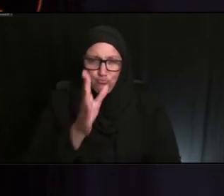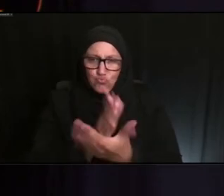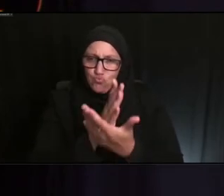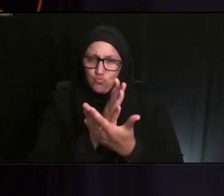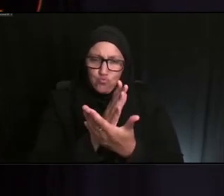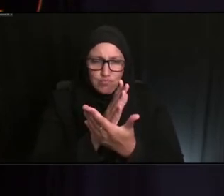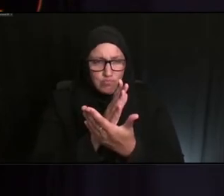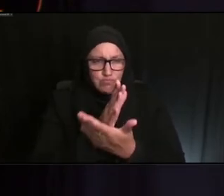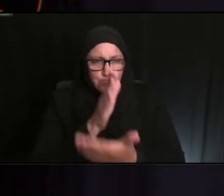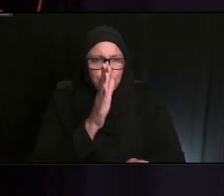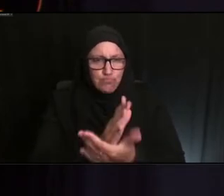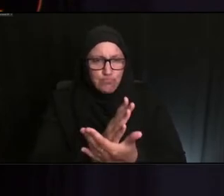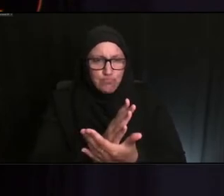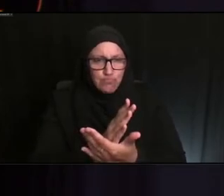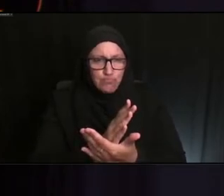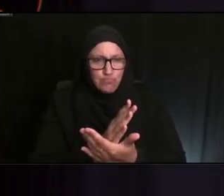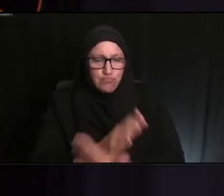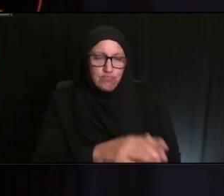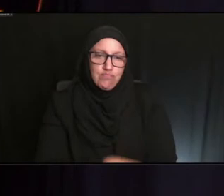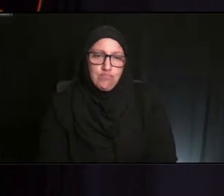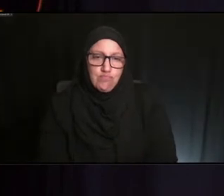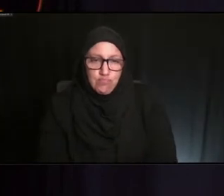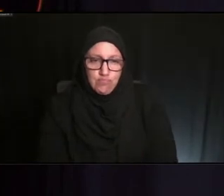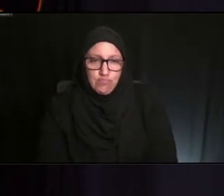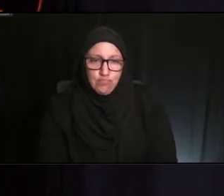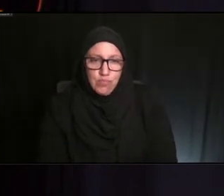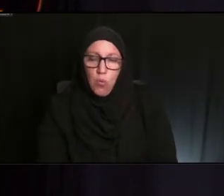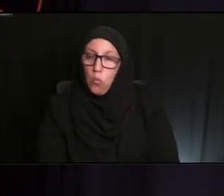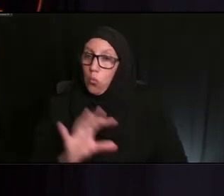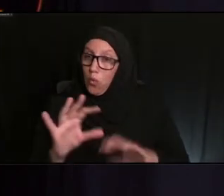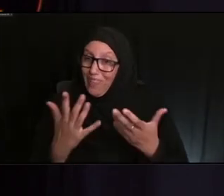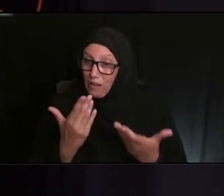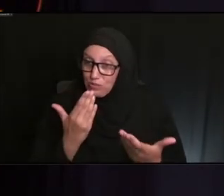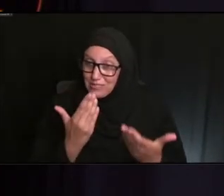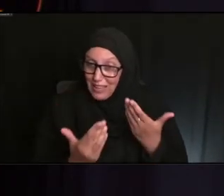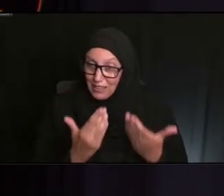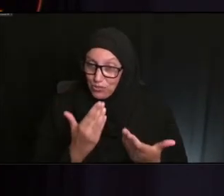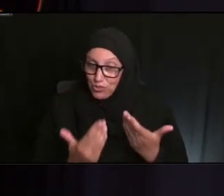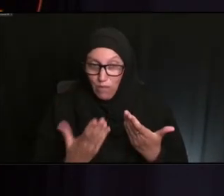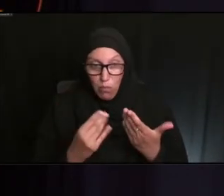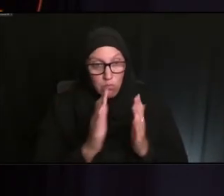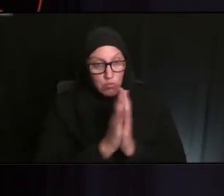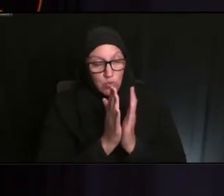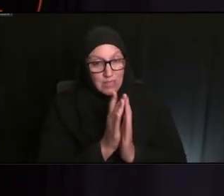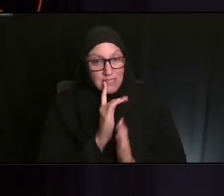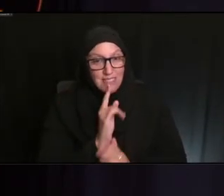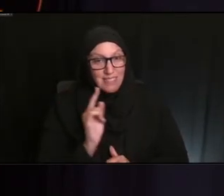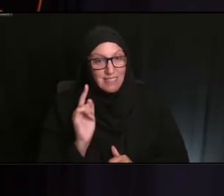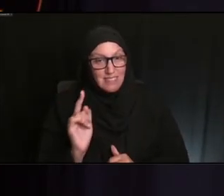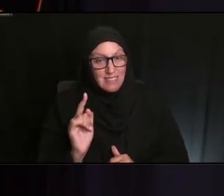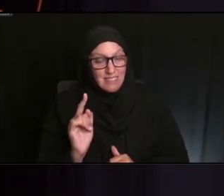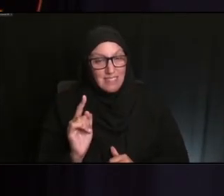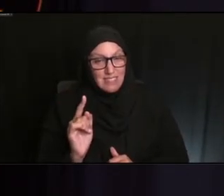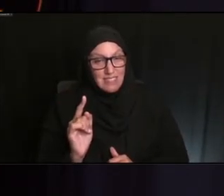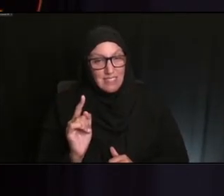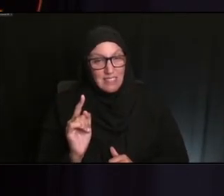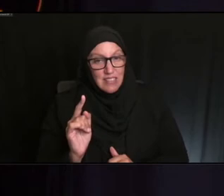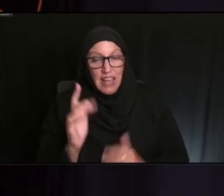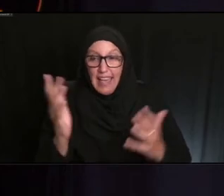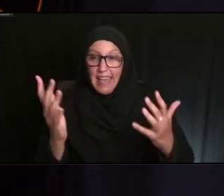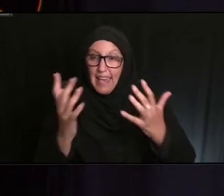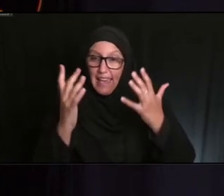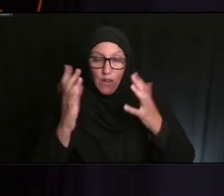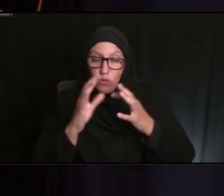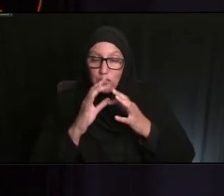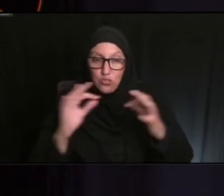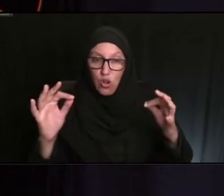the author of the book. He says, without a doubt, that he had discovered that the air was a composition